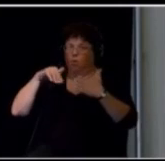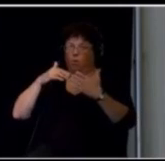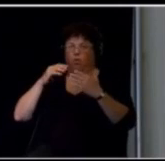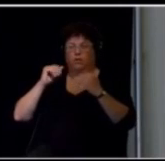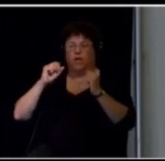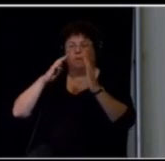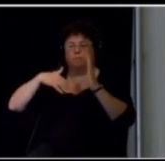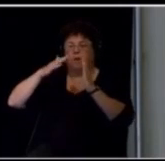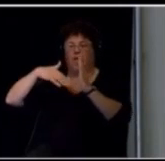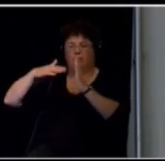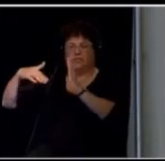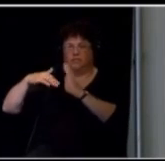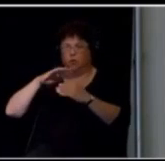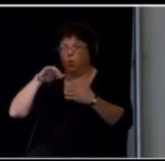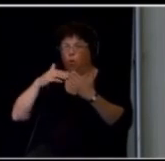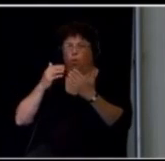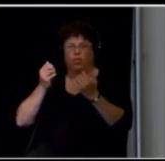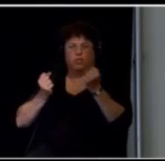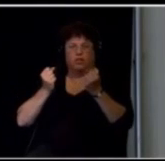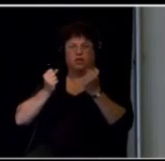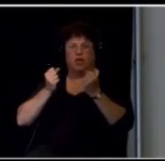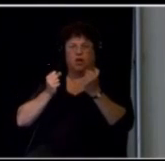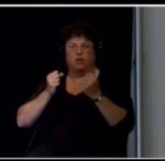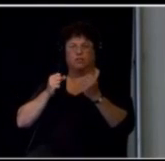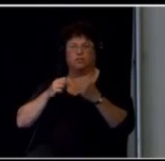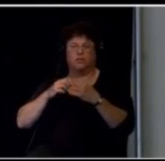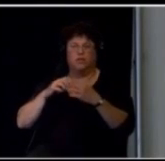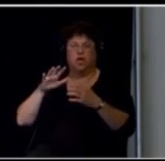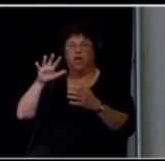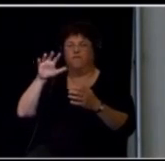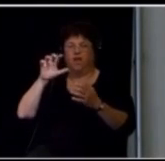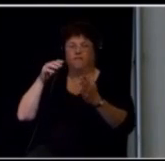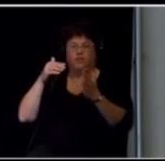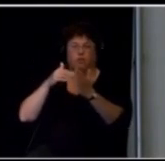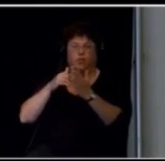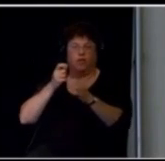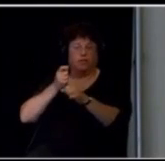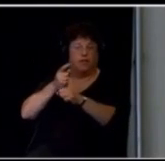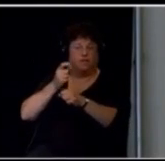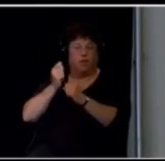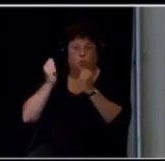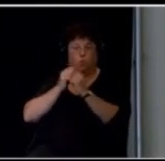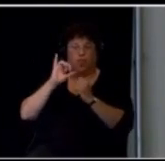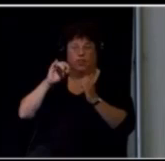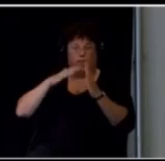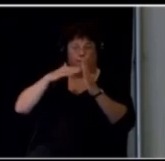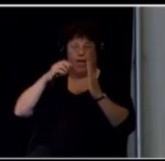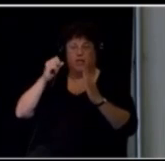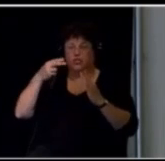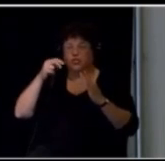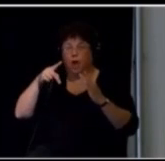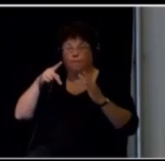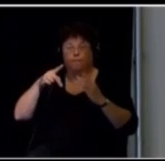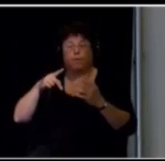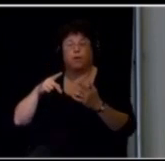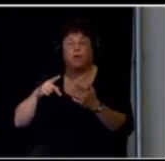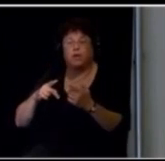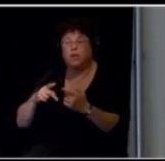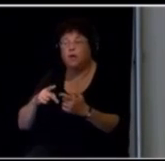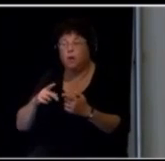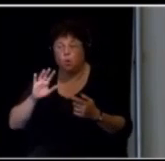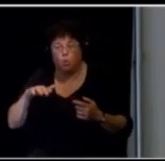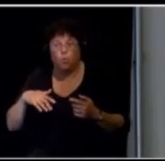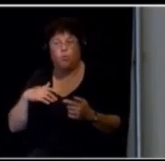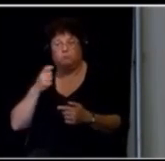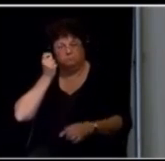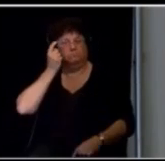we can paint all of the cars at the basically 500,000 unit per year level with this paint shop. And to the best of our knowledge, this is going